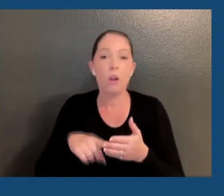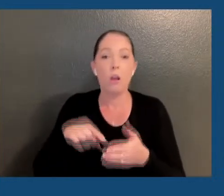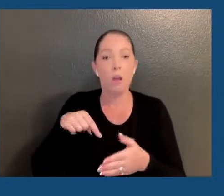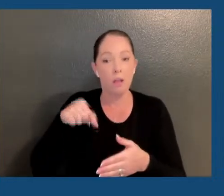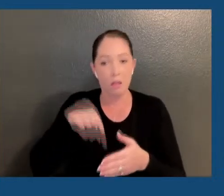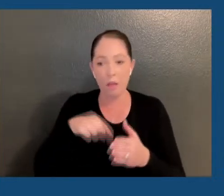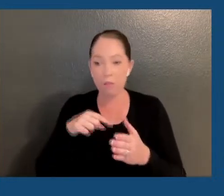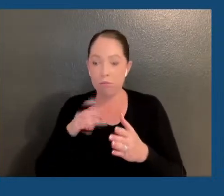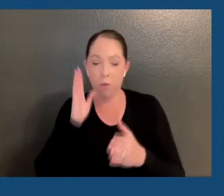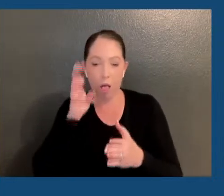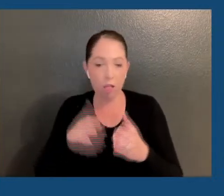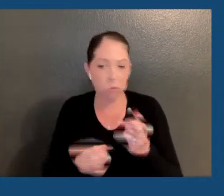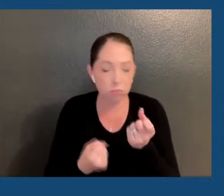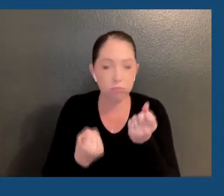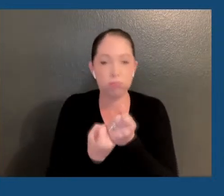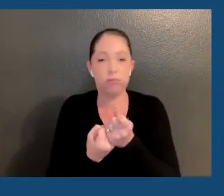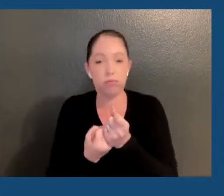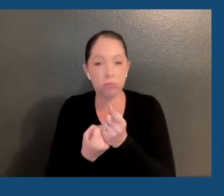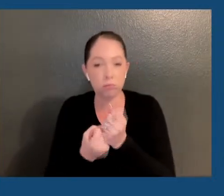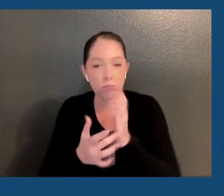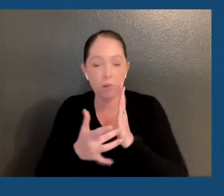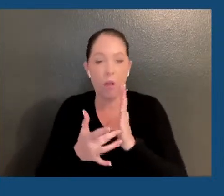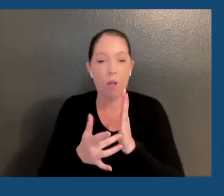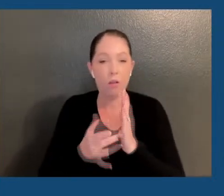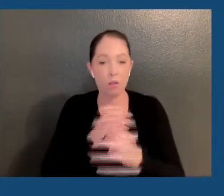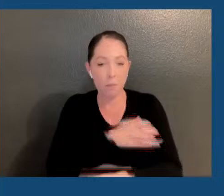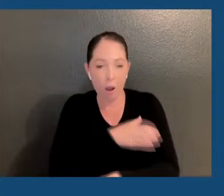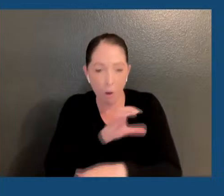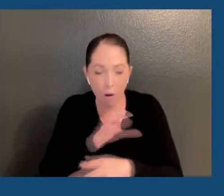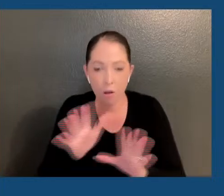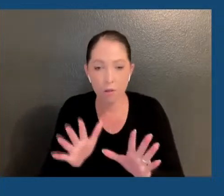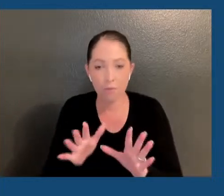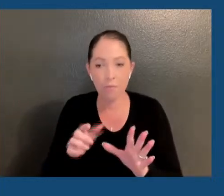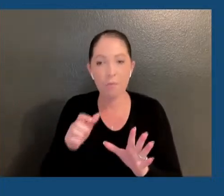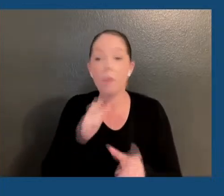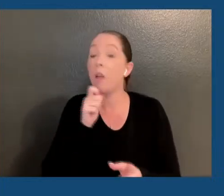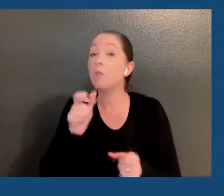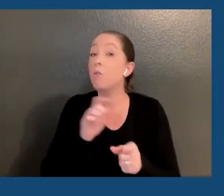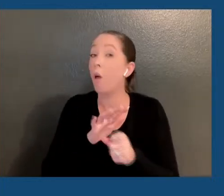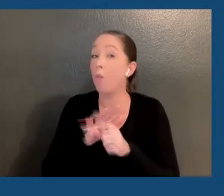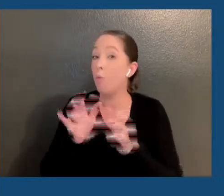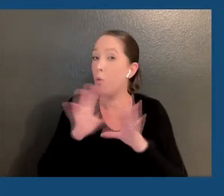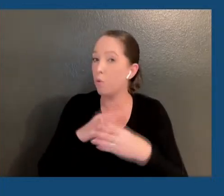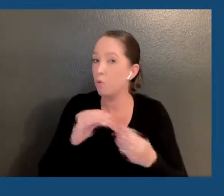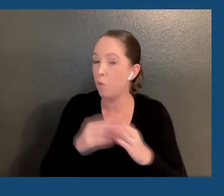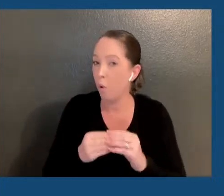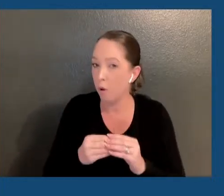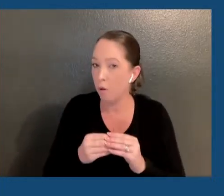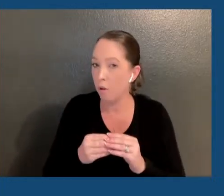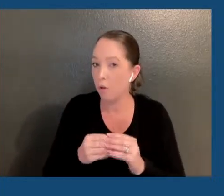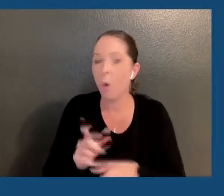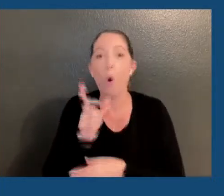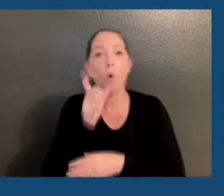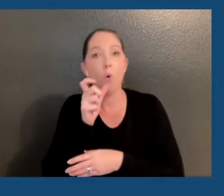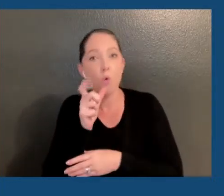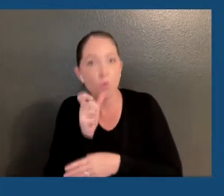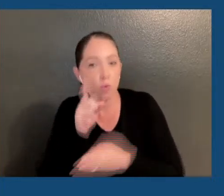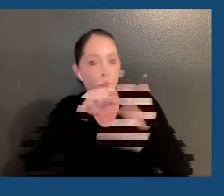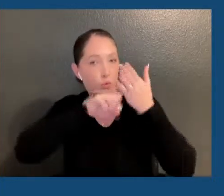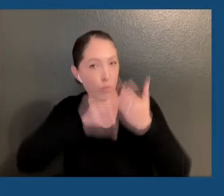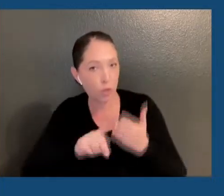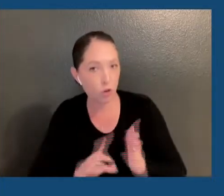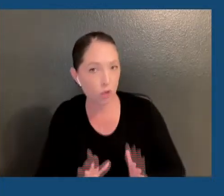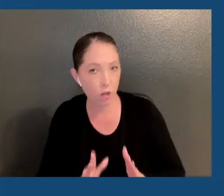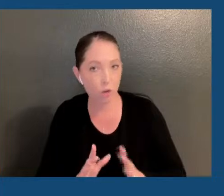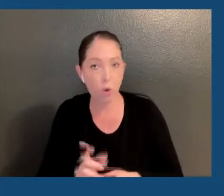but they are not the whole story. Who is conducting the research and who is benefiting from this